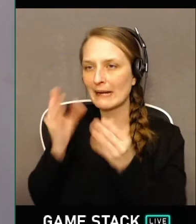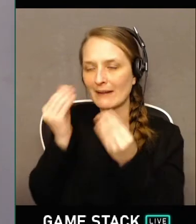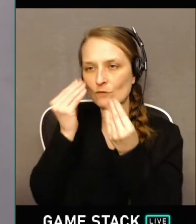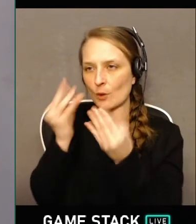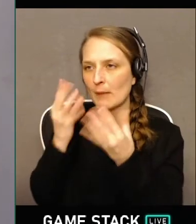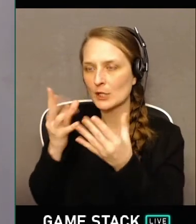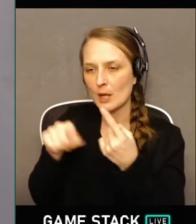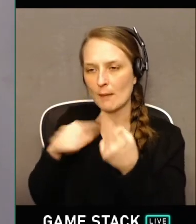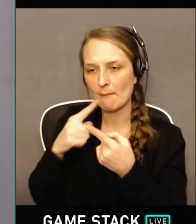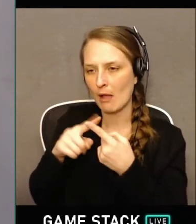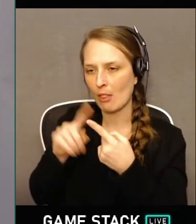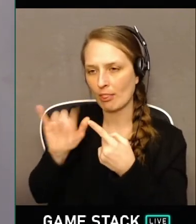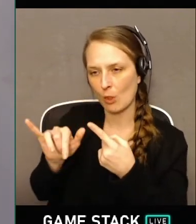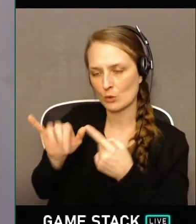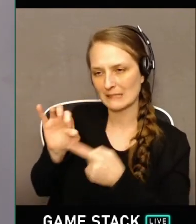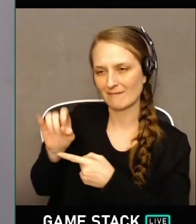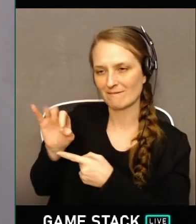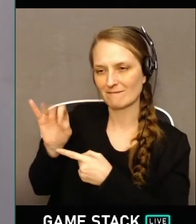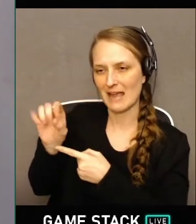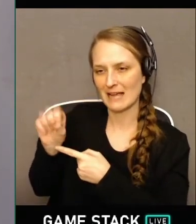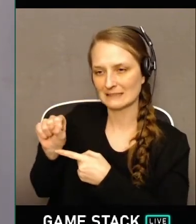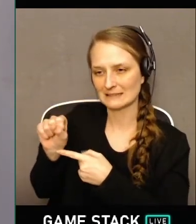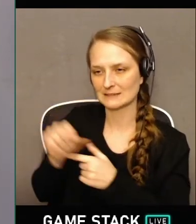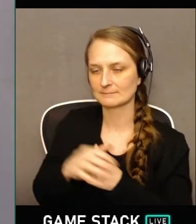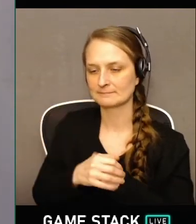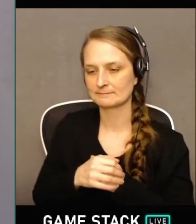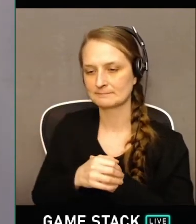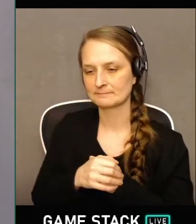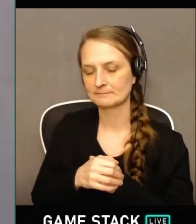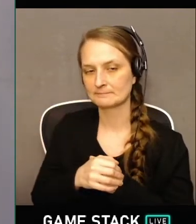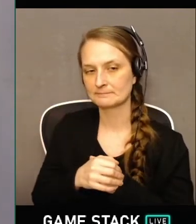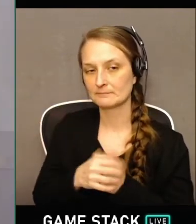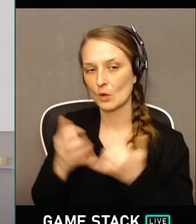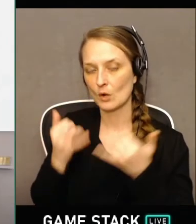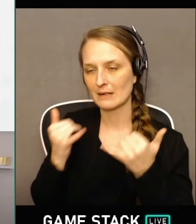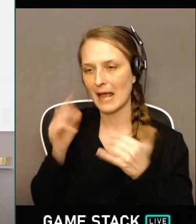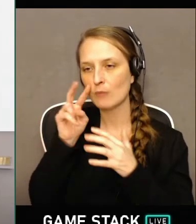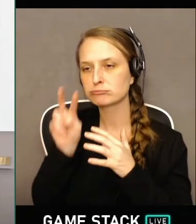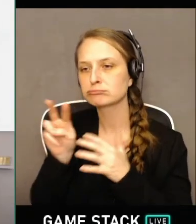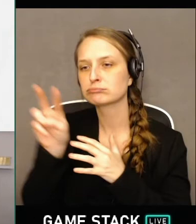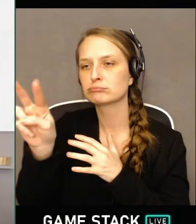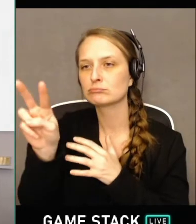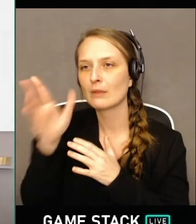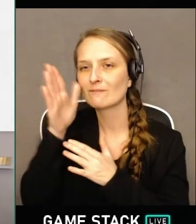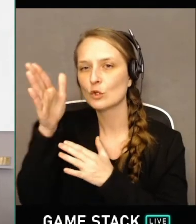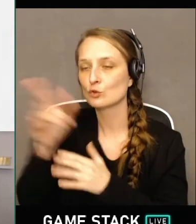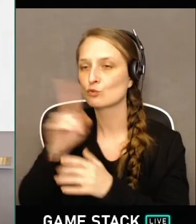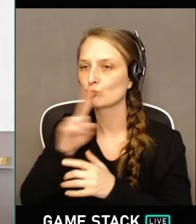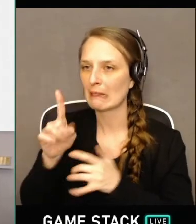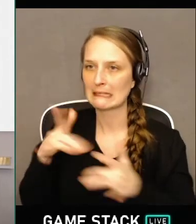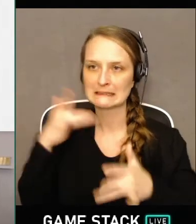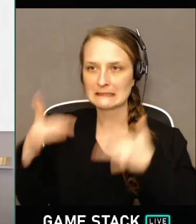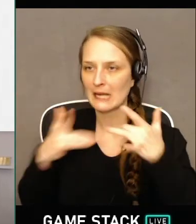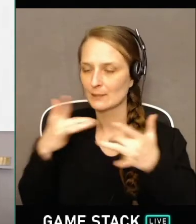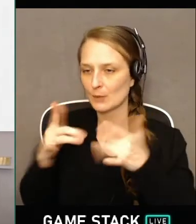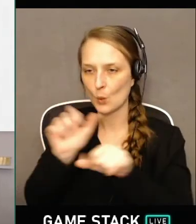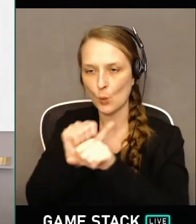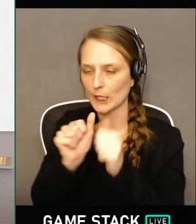FidelityFX and AMD's developer tools. Let's look ahead to the future. We are really excited to be working closely with